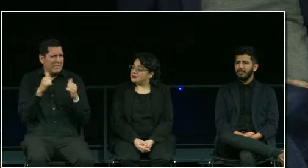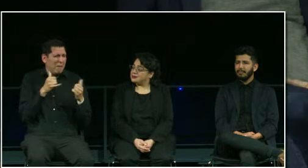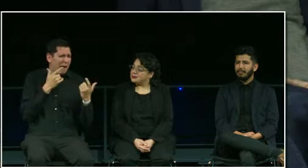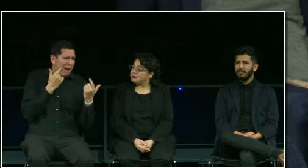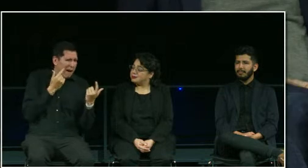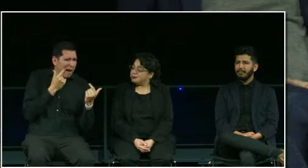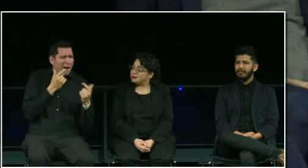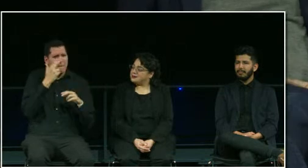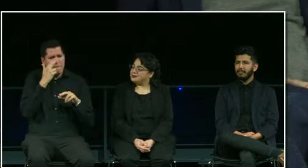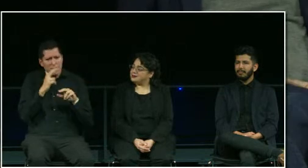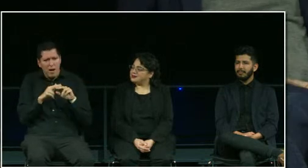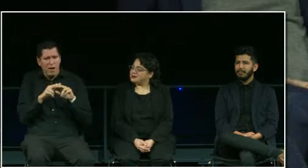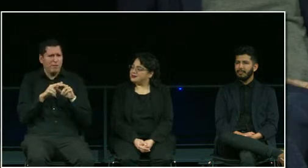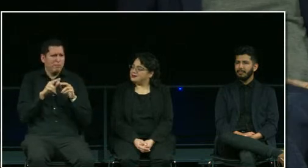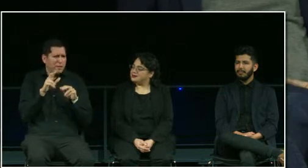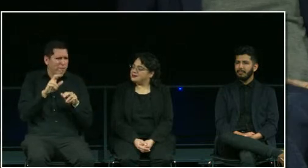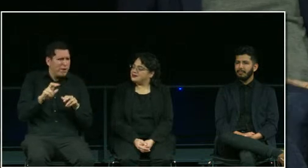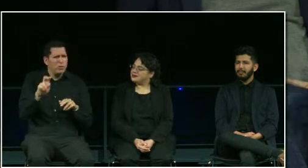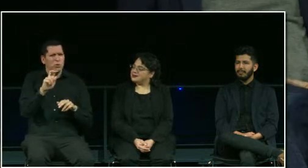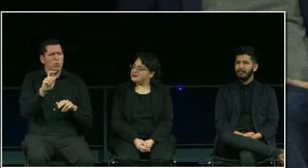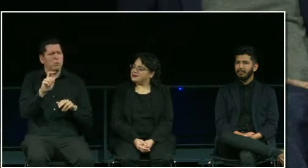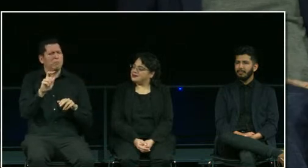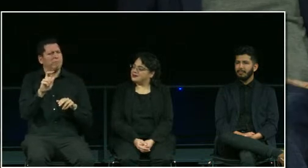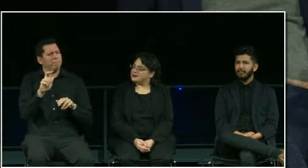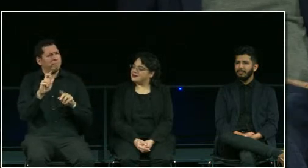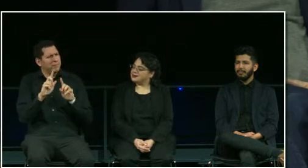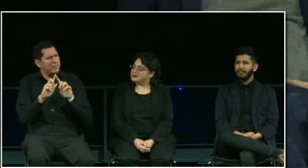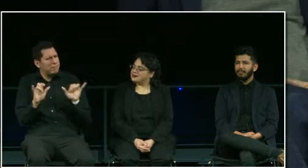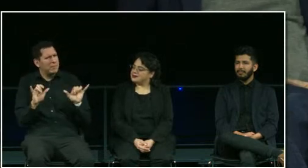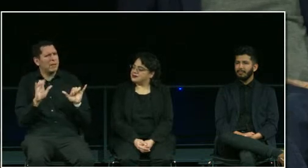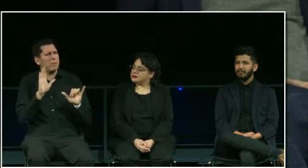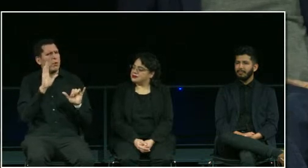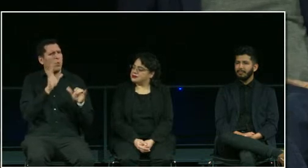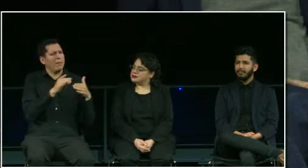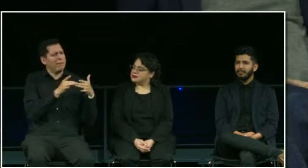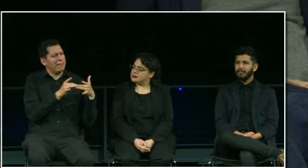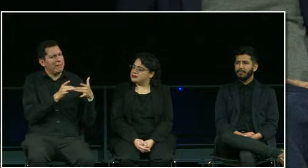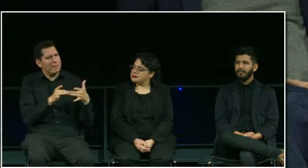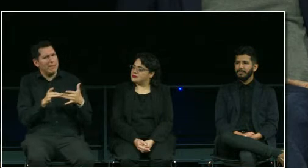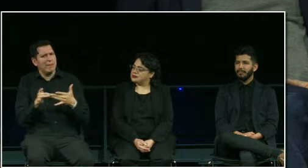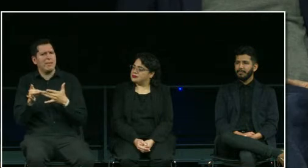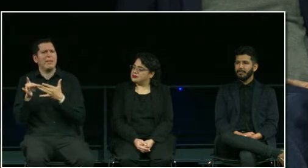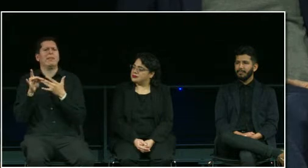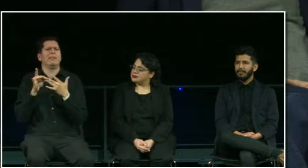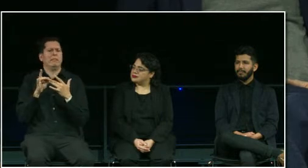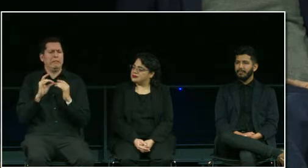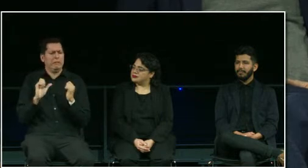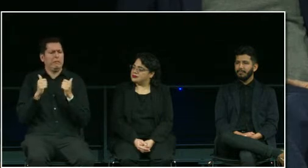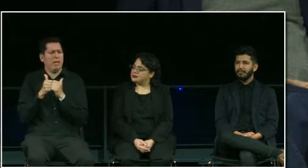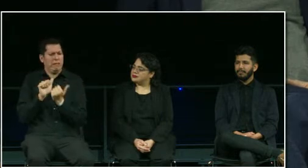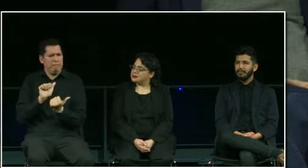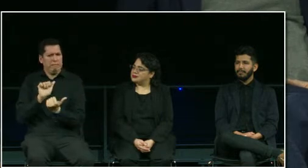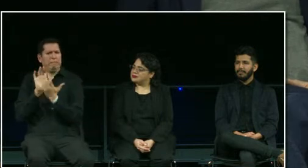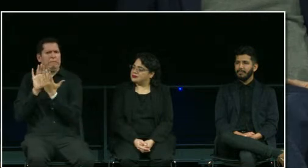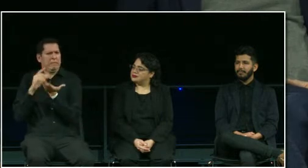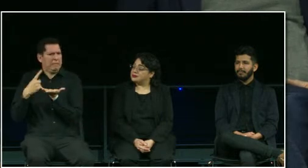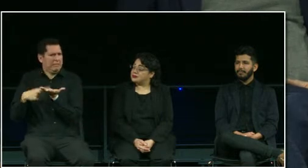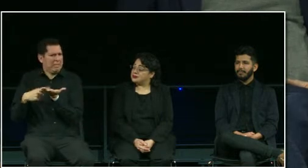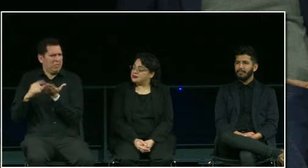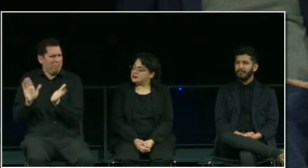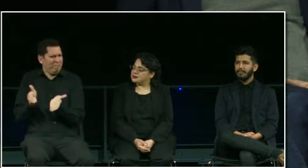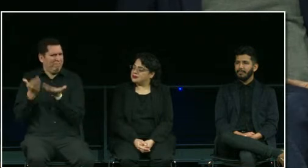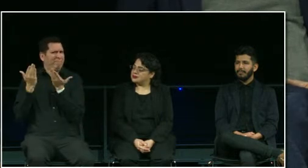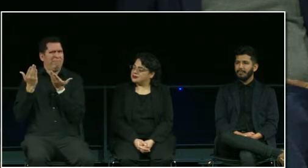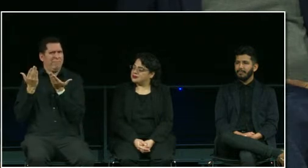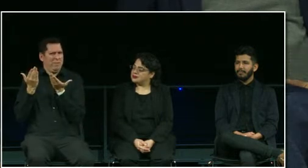an adventure, but it's gonna go to some kind of challenging subject matter and how